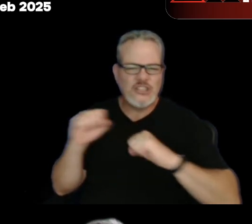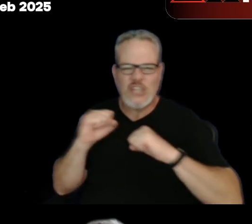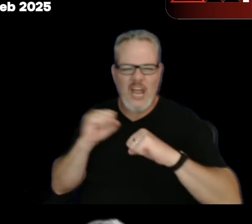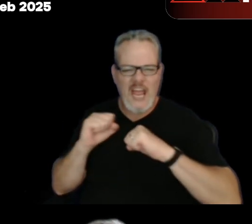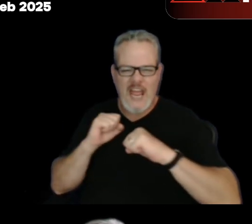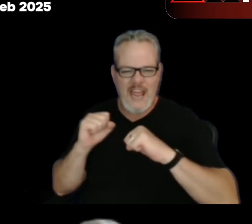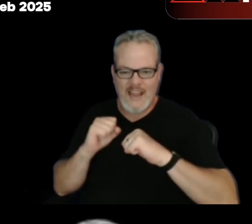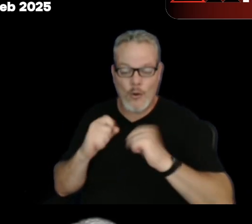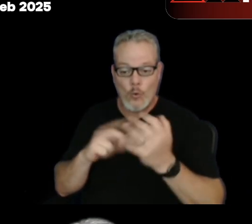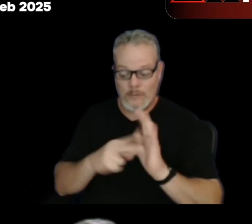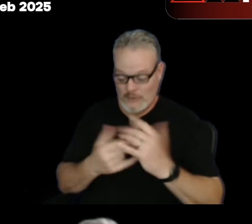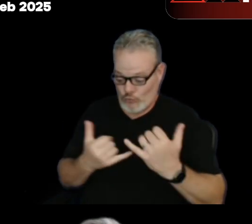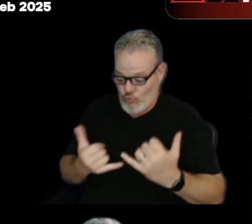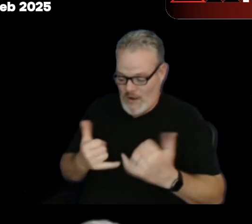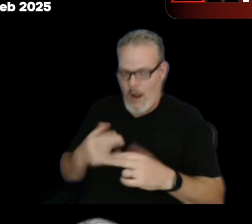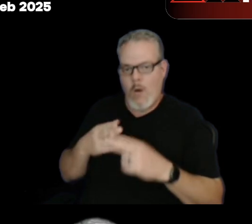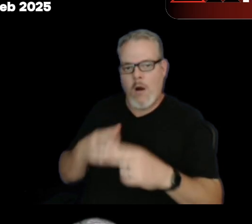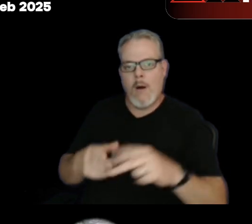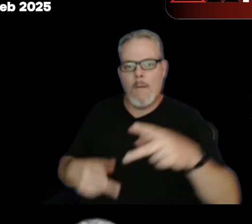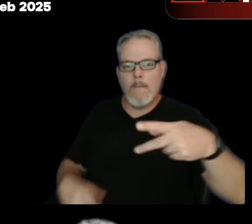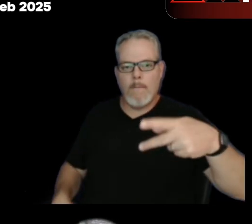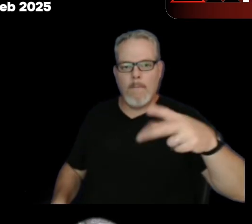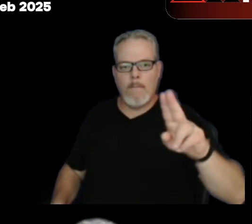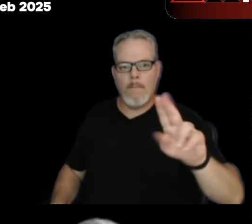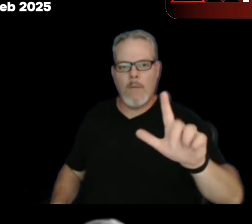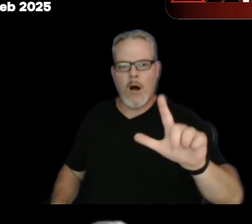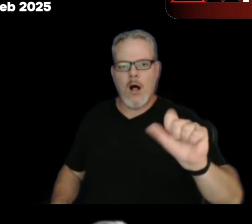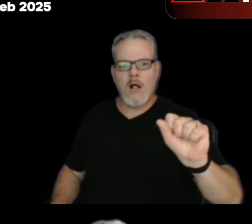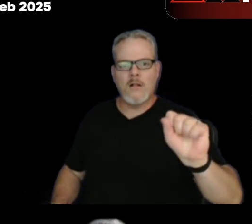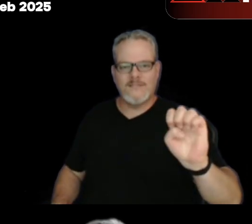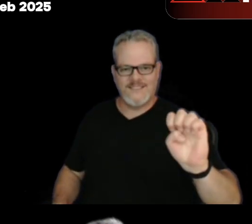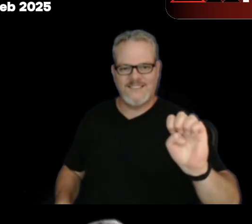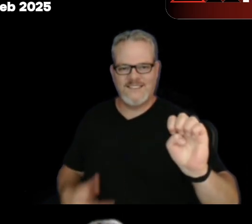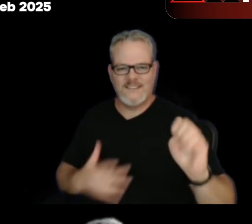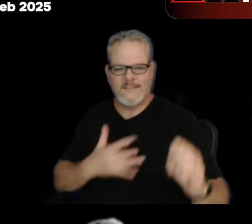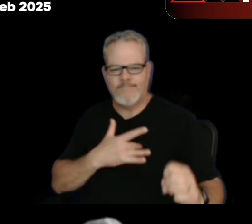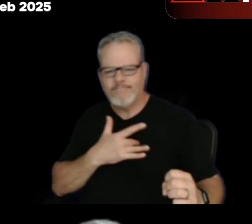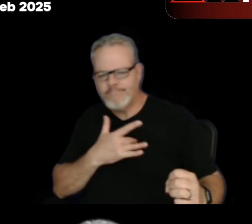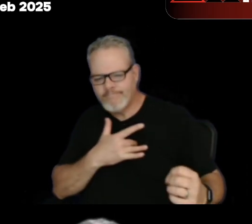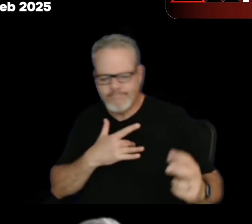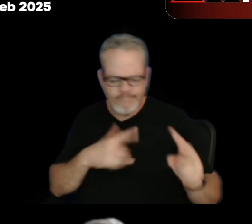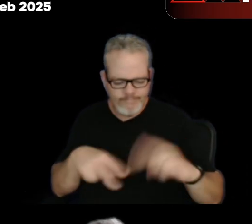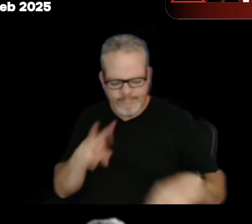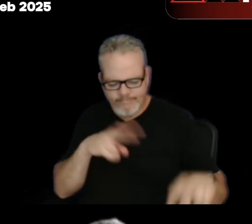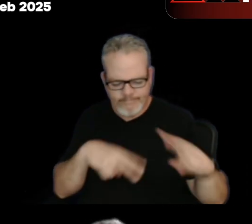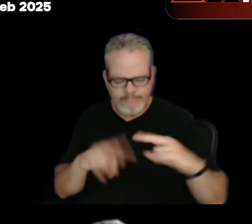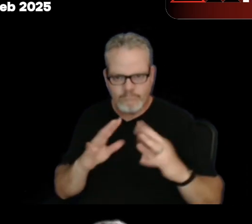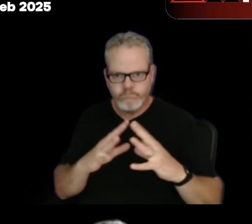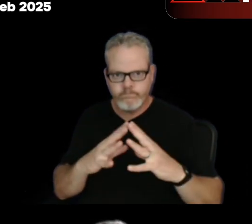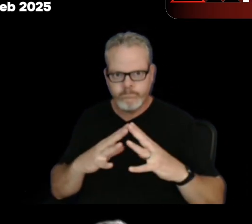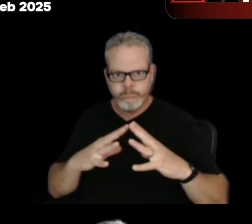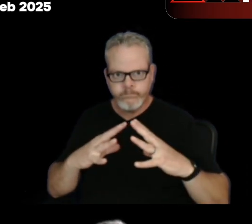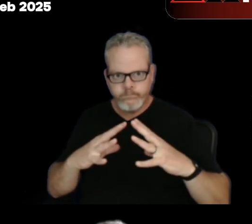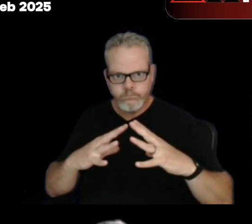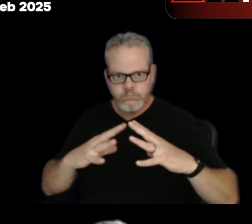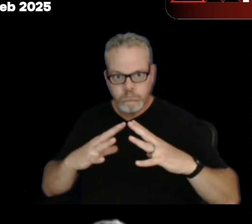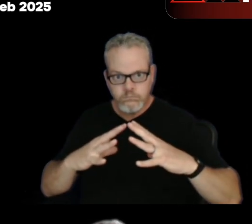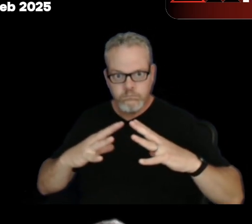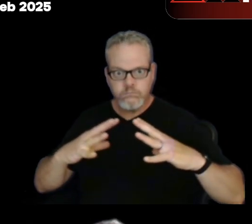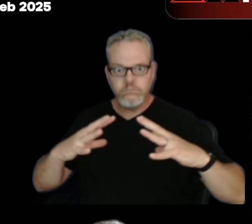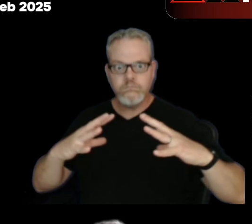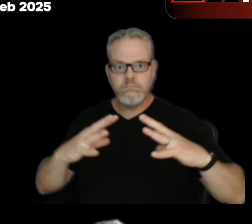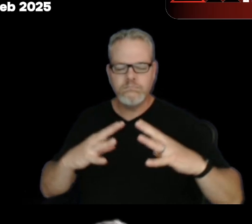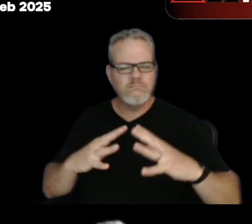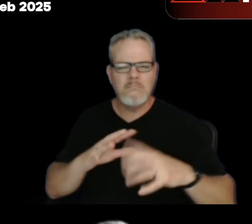sign of the pulse of the volcano that is filling and continuing to swell within, but not enough to